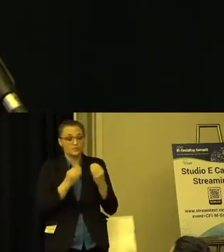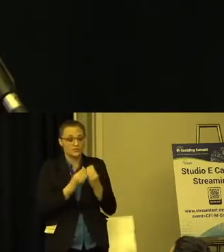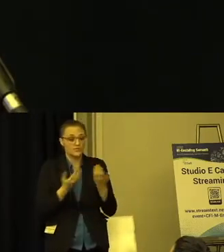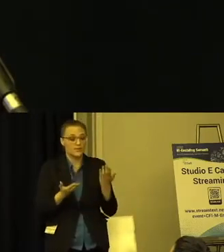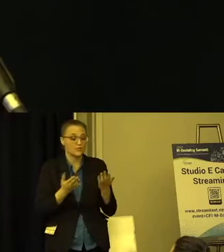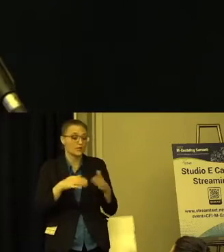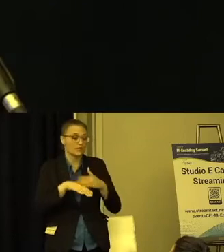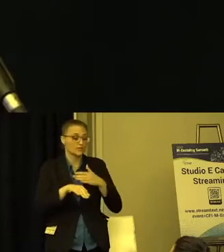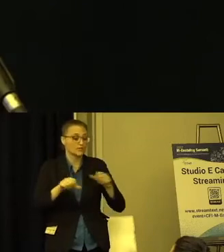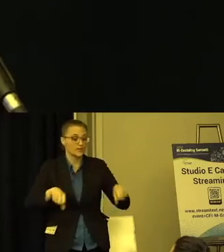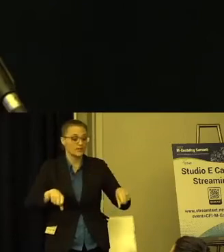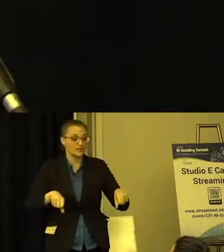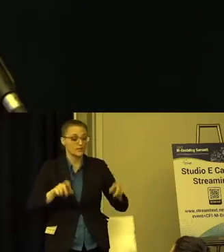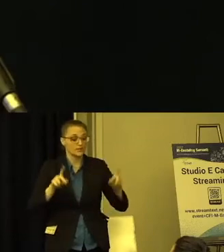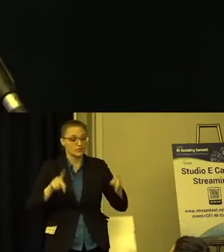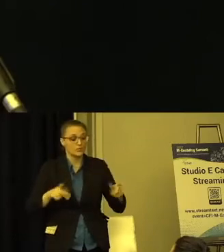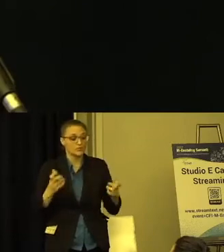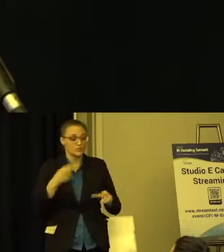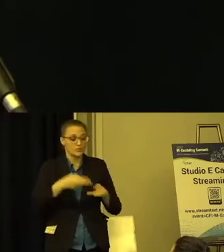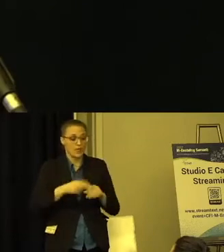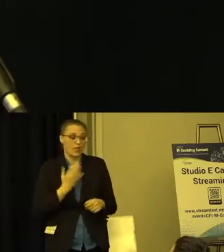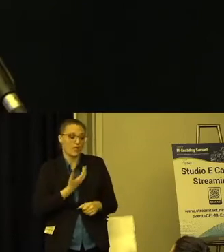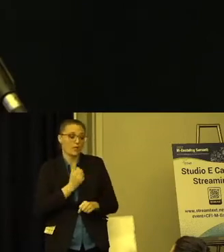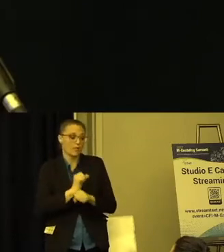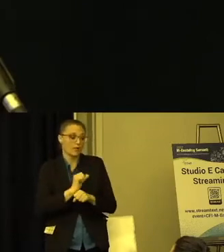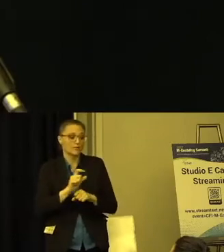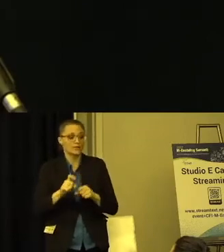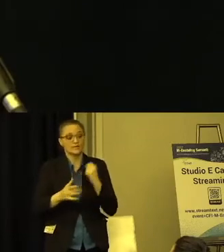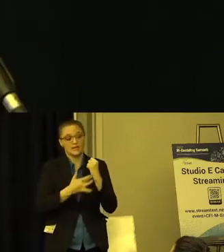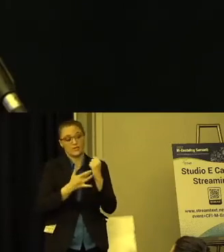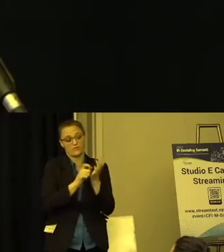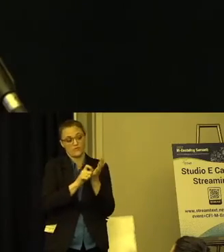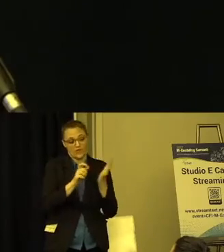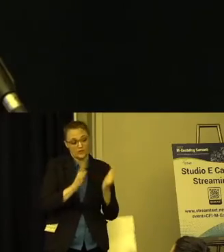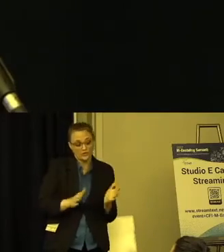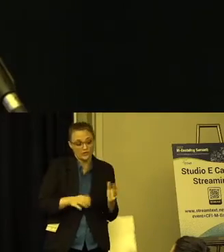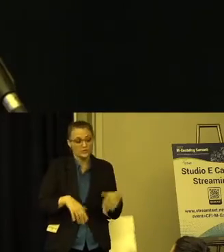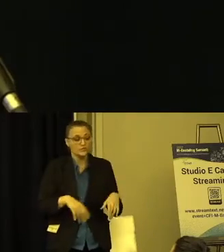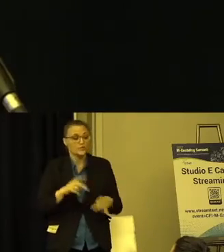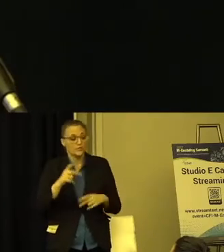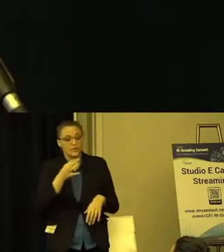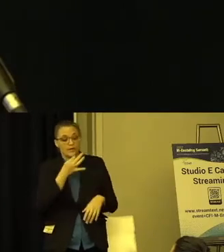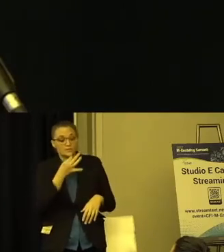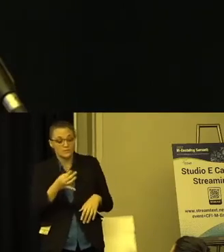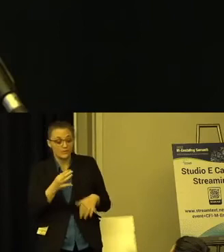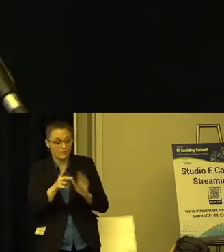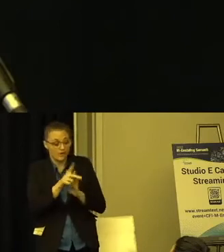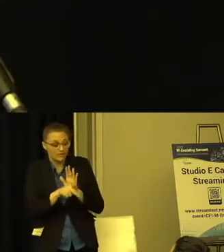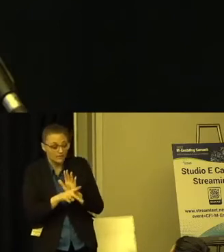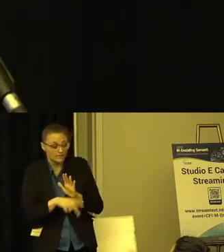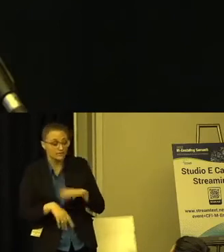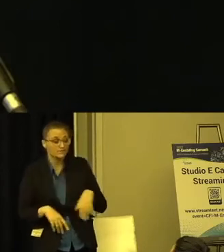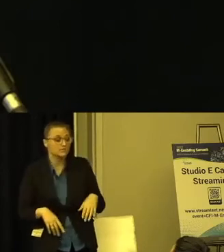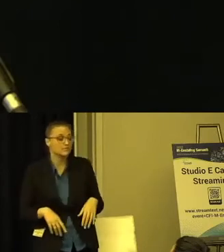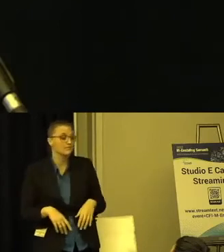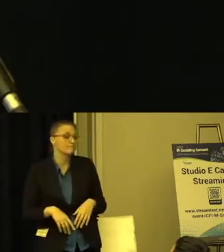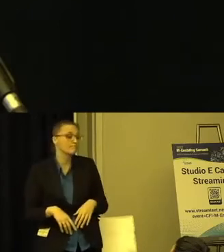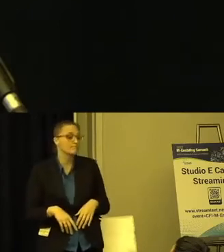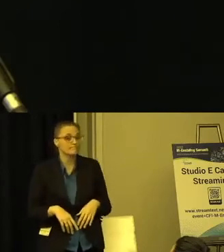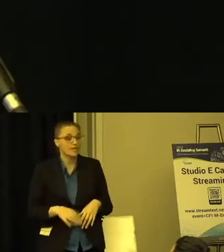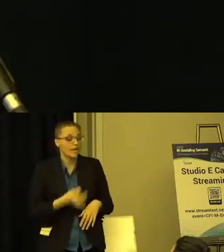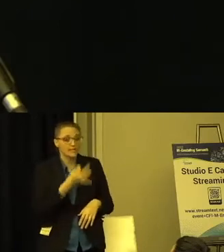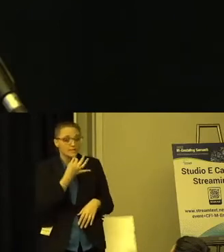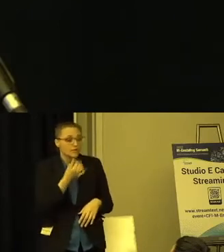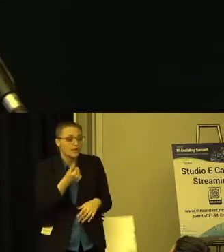accessibility person wants to join some of our work. We need technical writers. We need people who are experts in policy, really expert